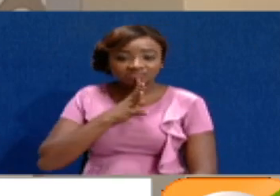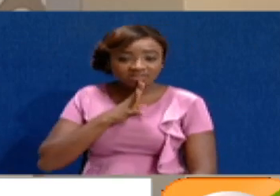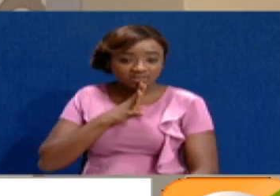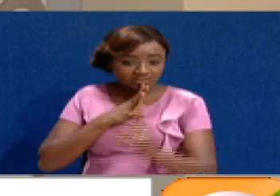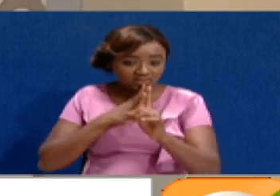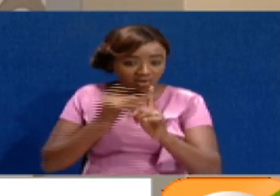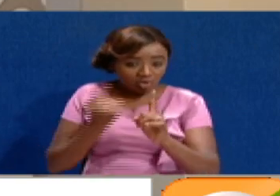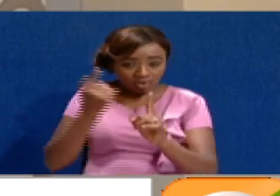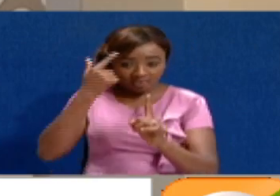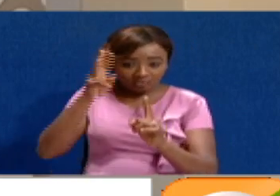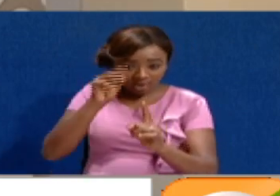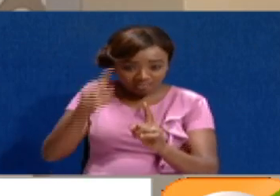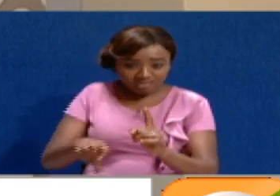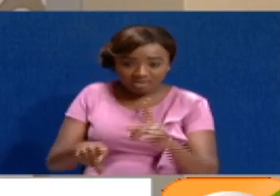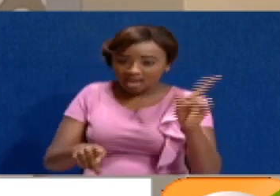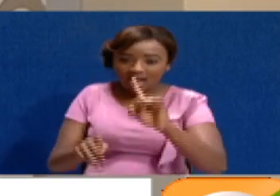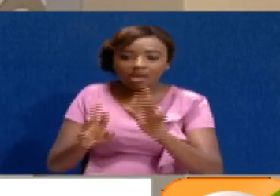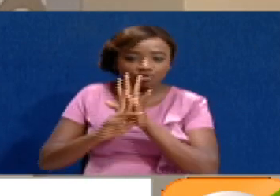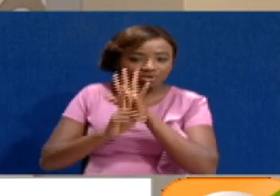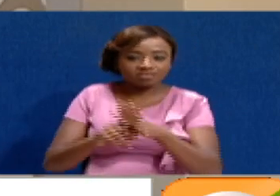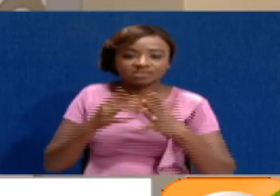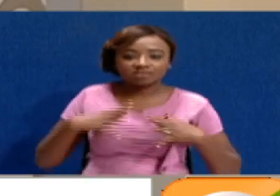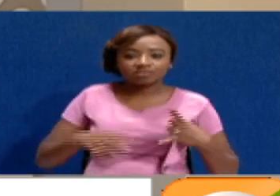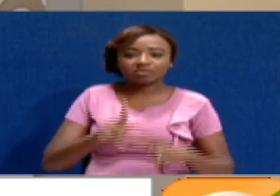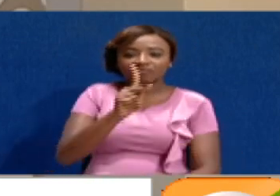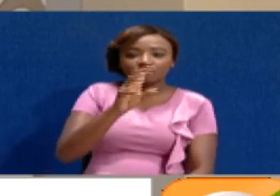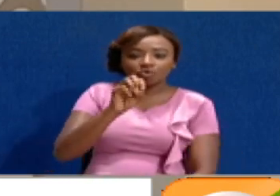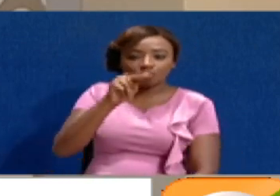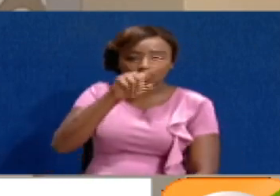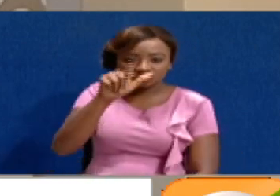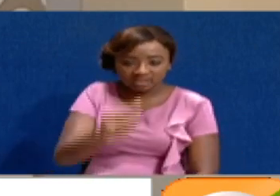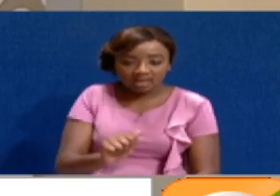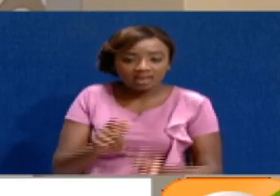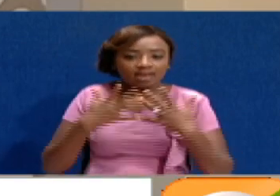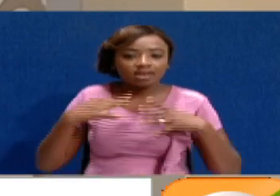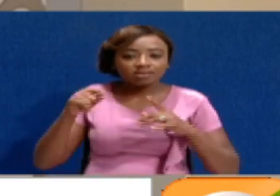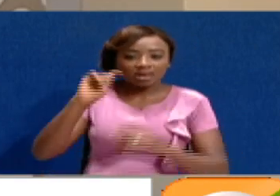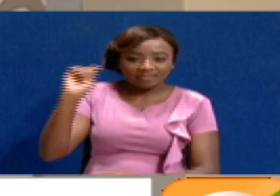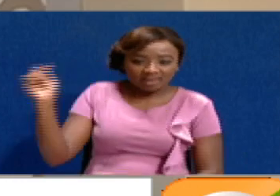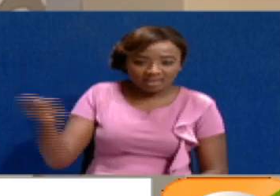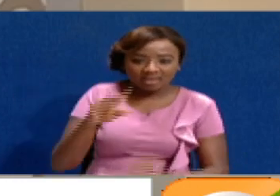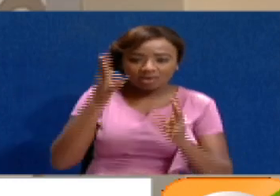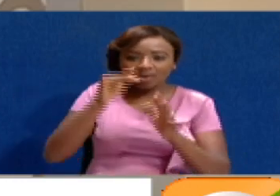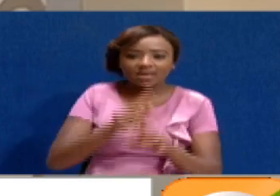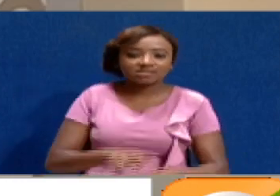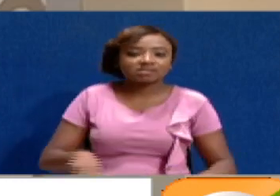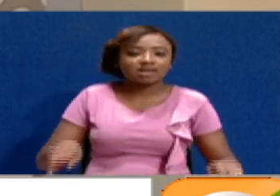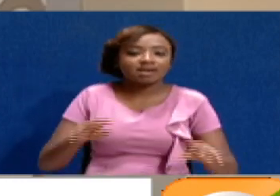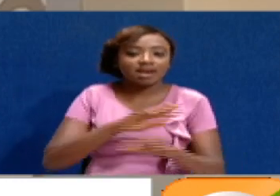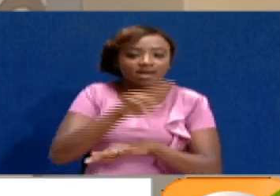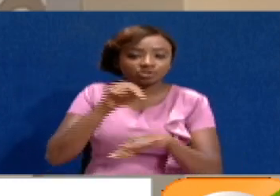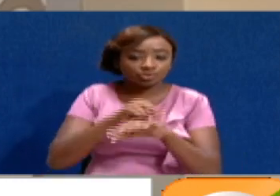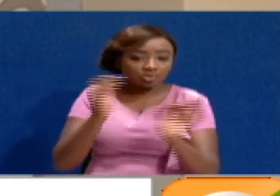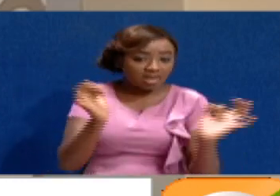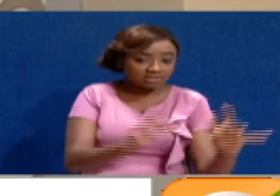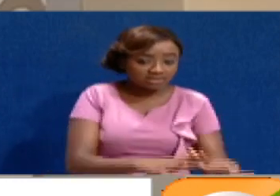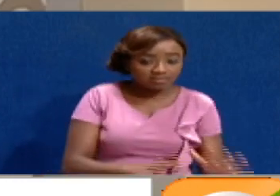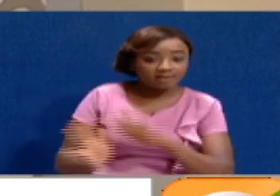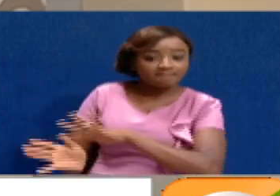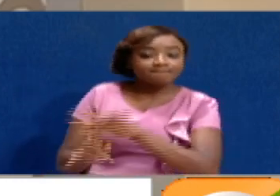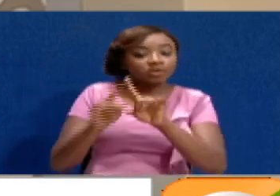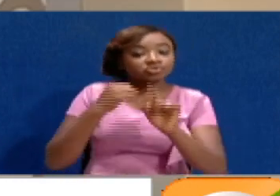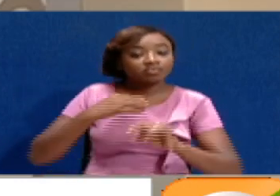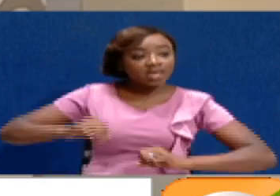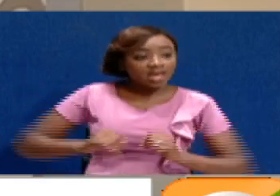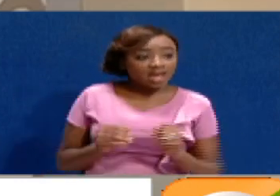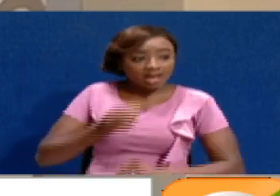not for MPs, but for the people of Kwanzaa and for the people of Kenya as part of the wider National Assembly. I'm glad to inform